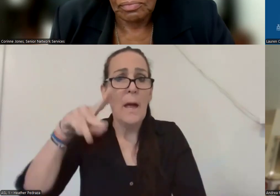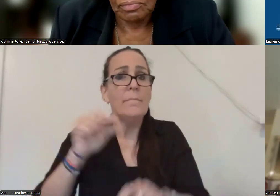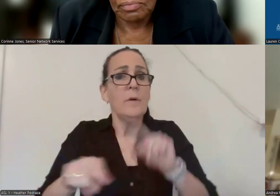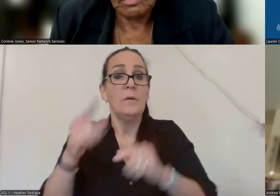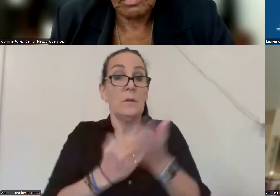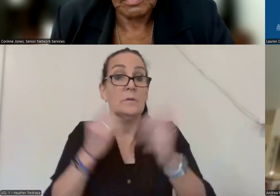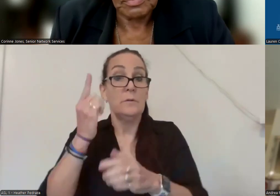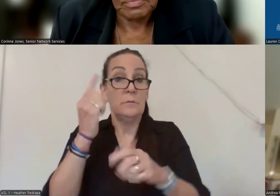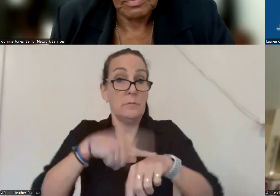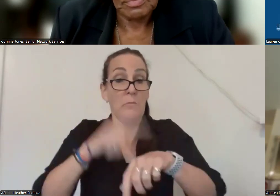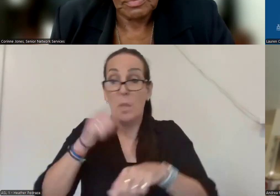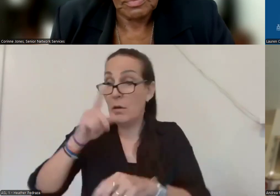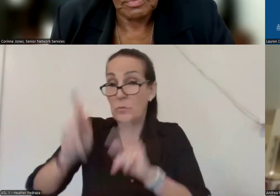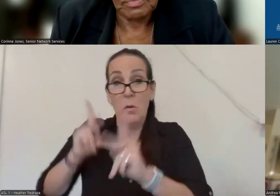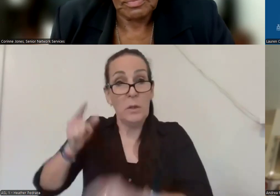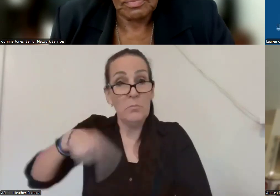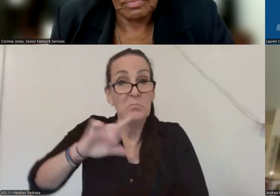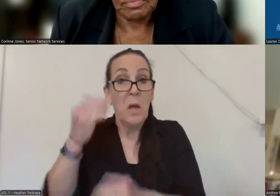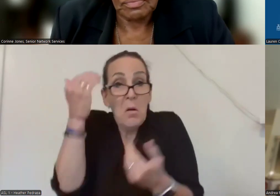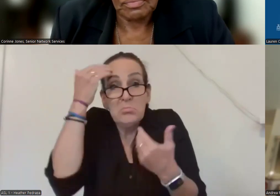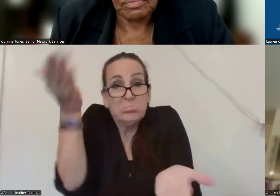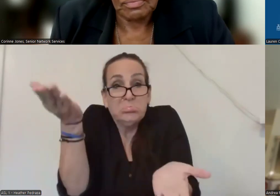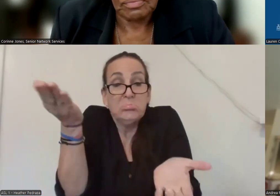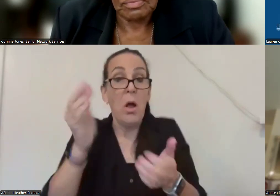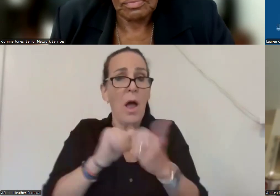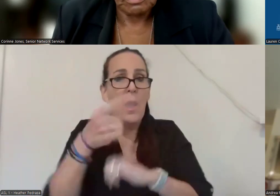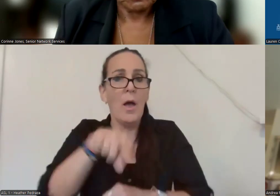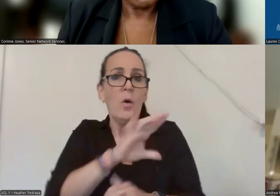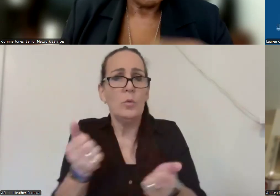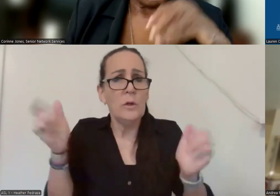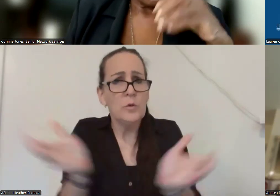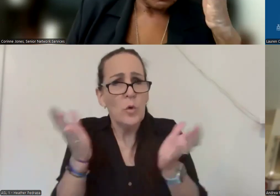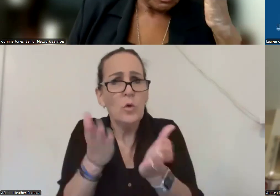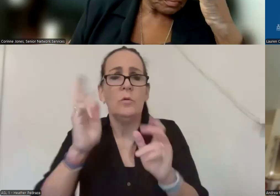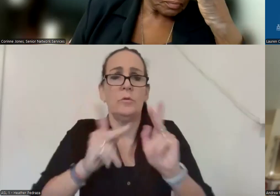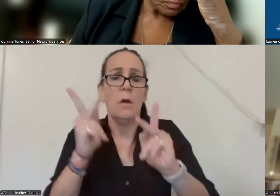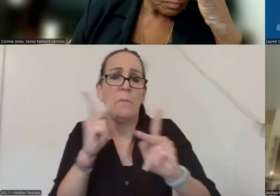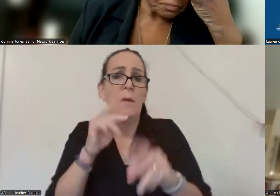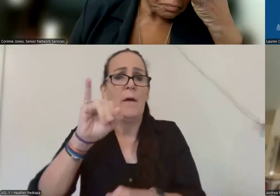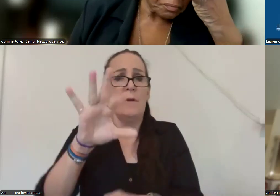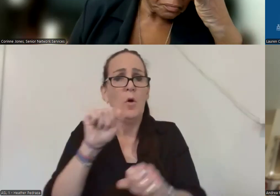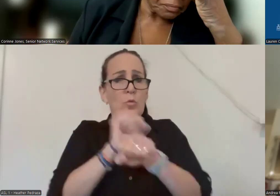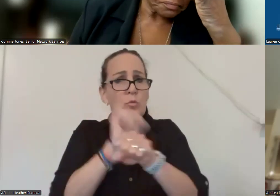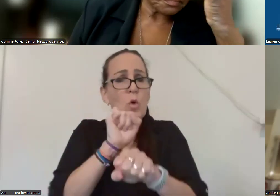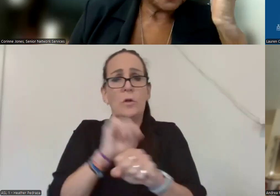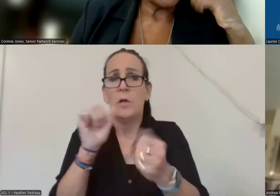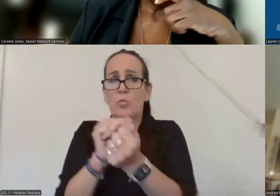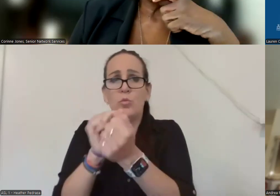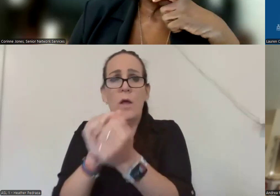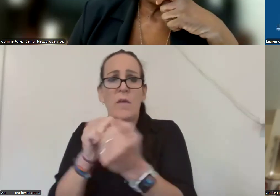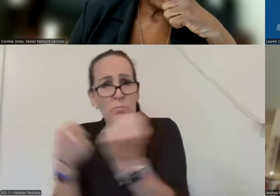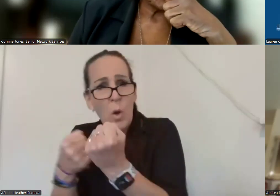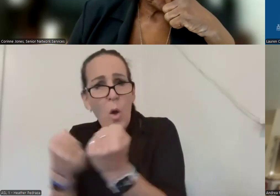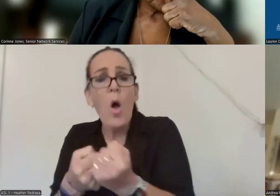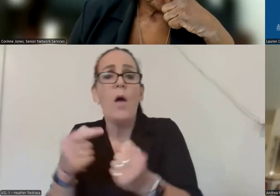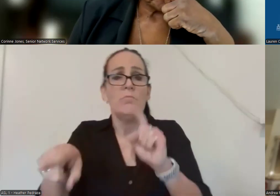those services. So I would really encourage folks, if you're working with advocates and consumers,